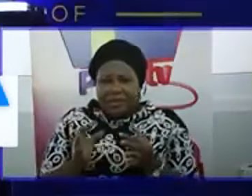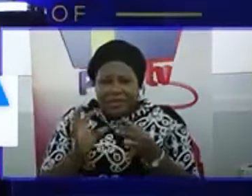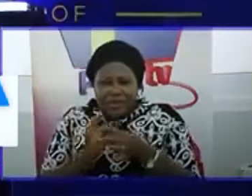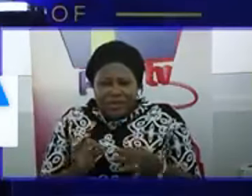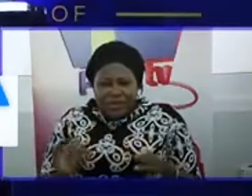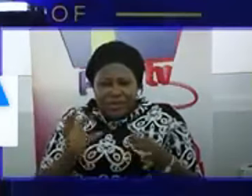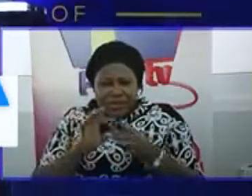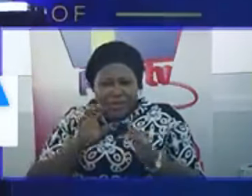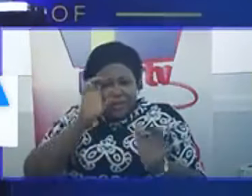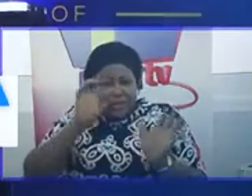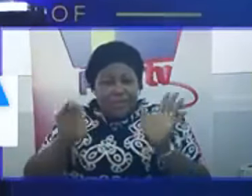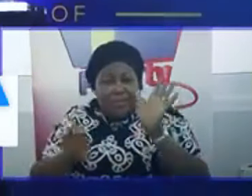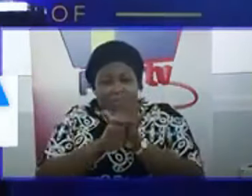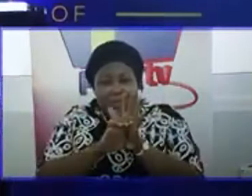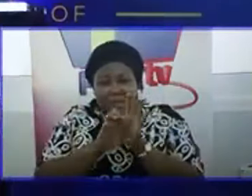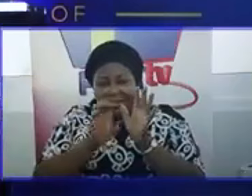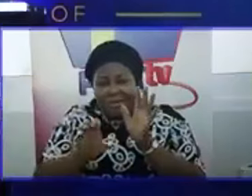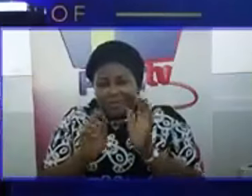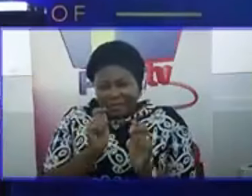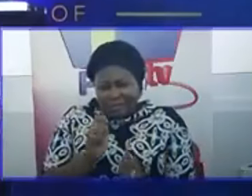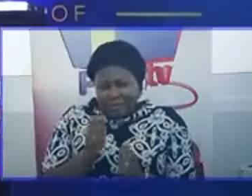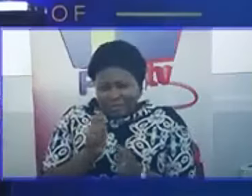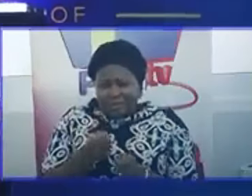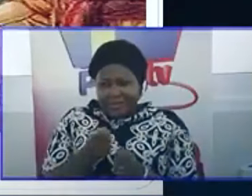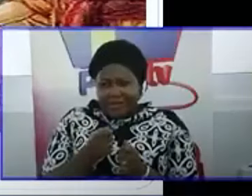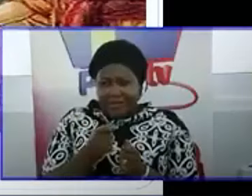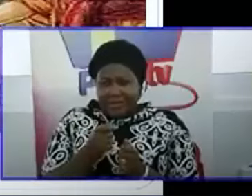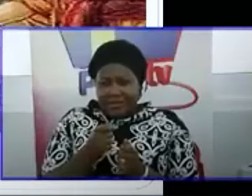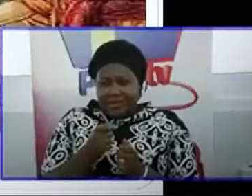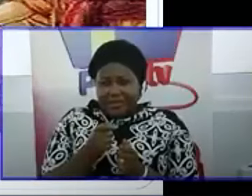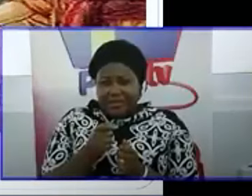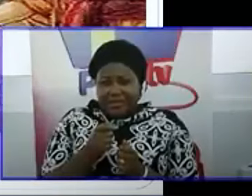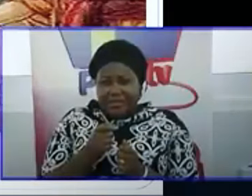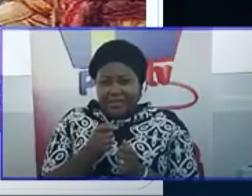that version used talent